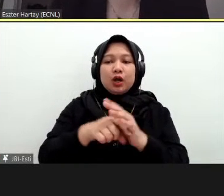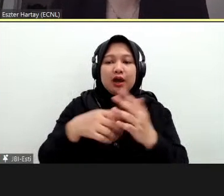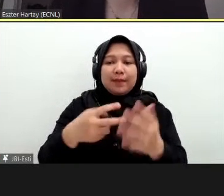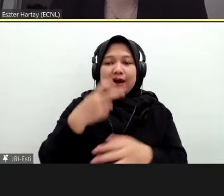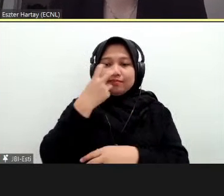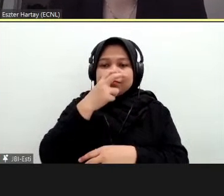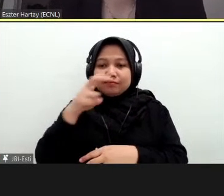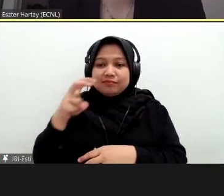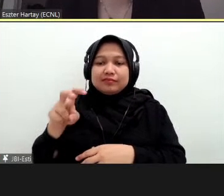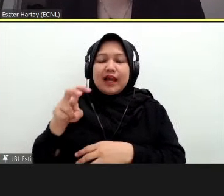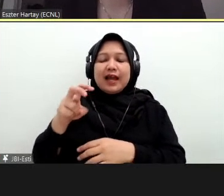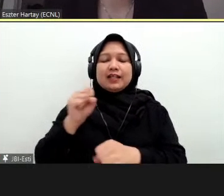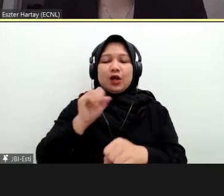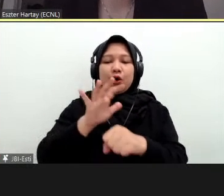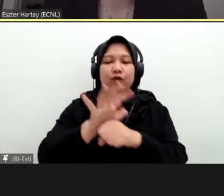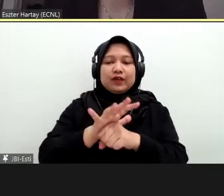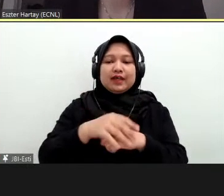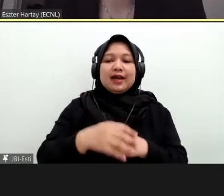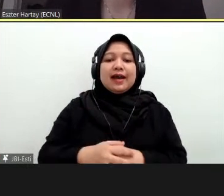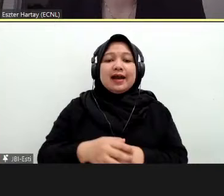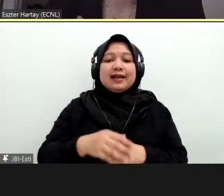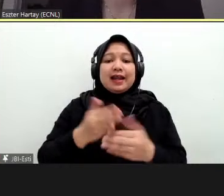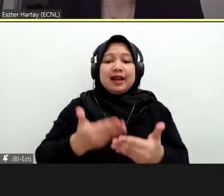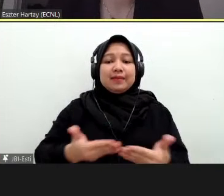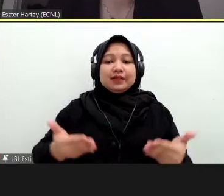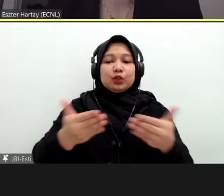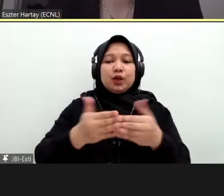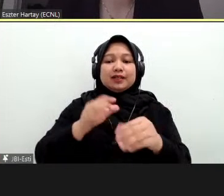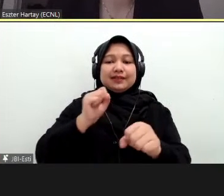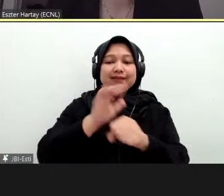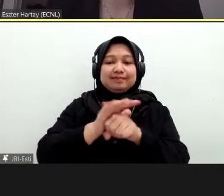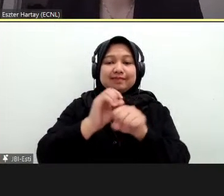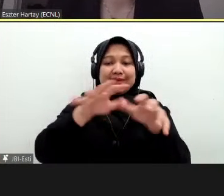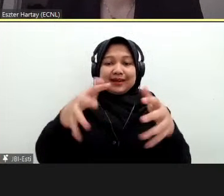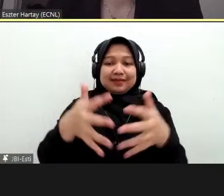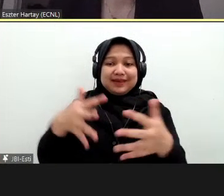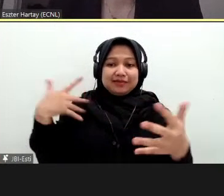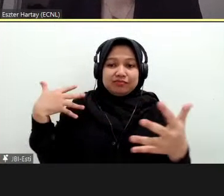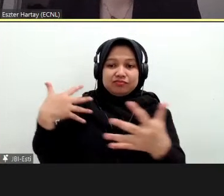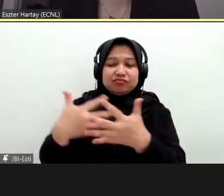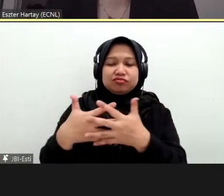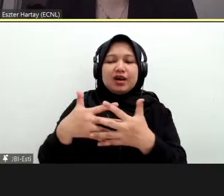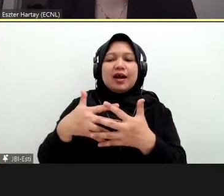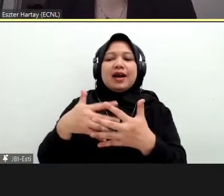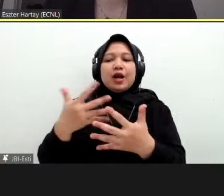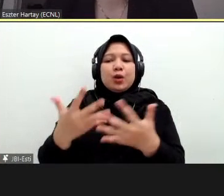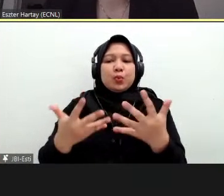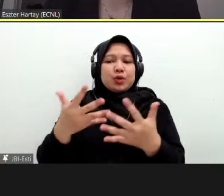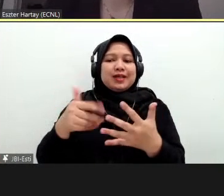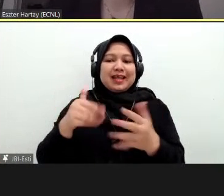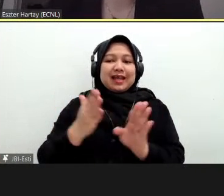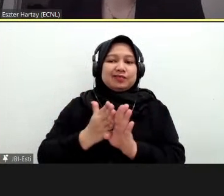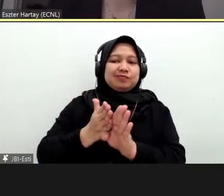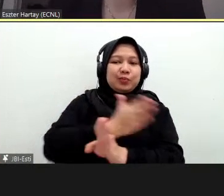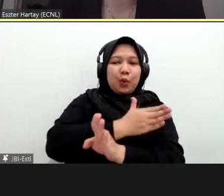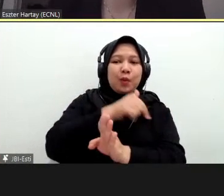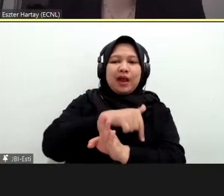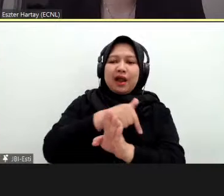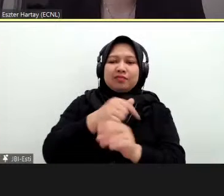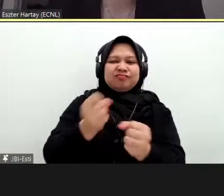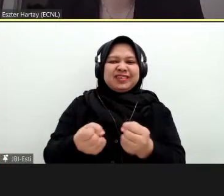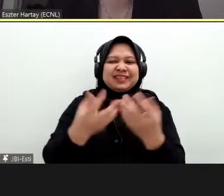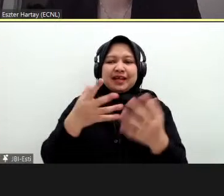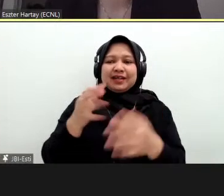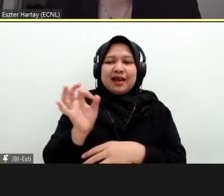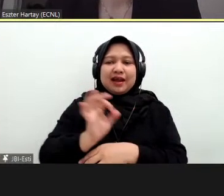seen an unprecedented global surge in digital surveillance, with governments employing programs for mobile